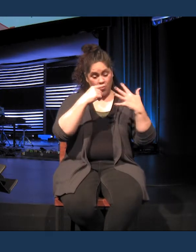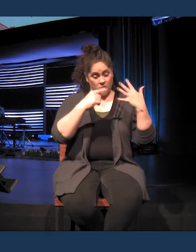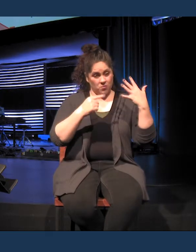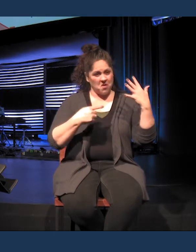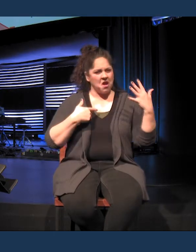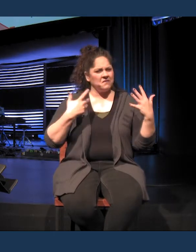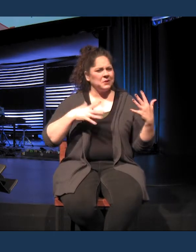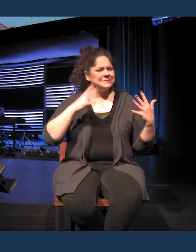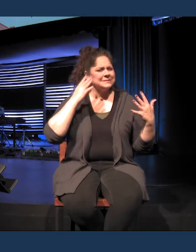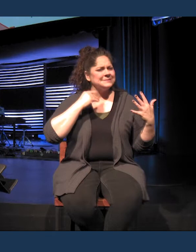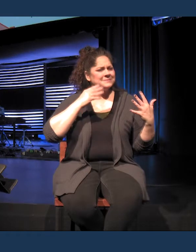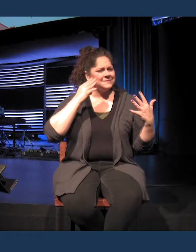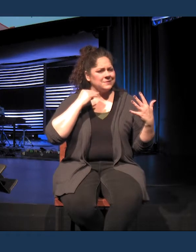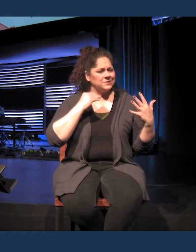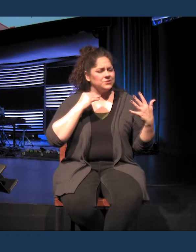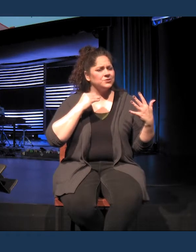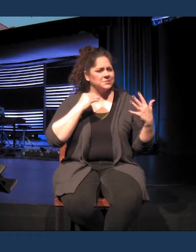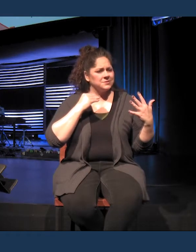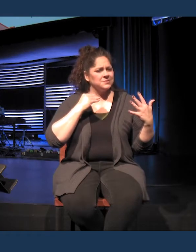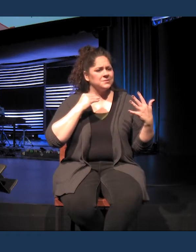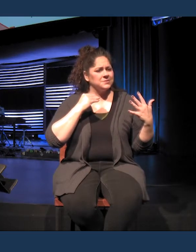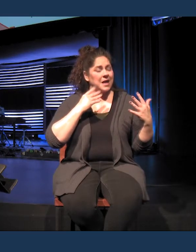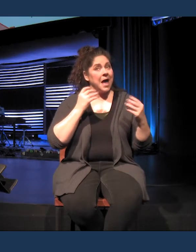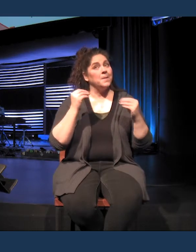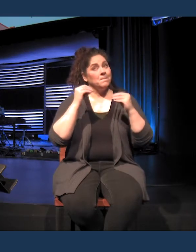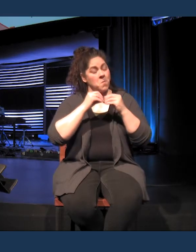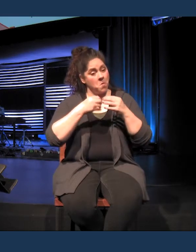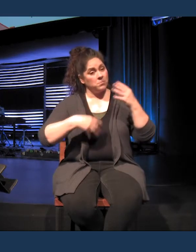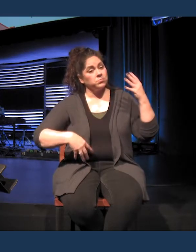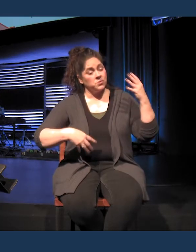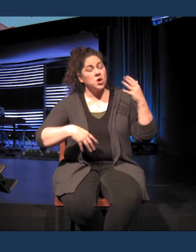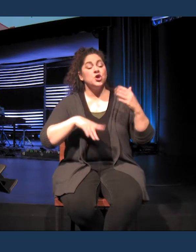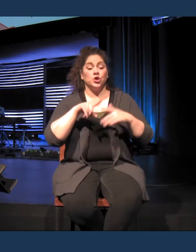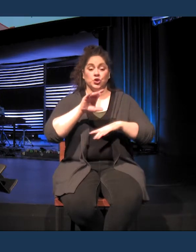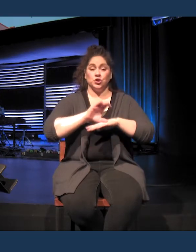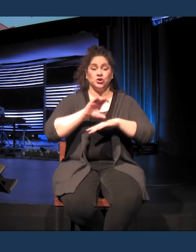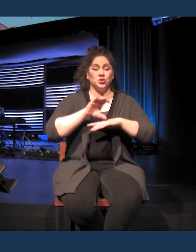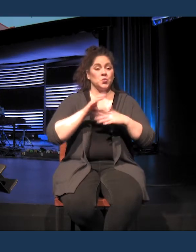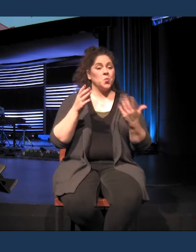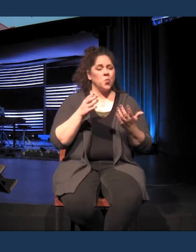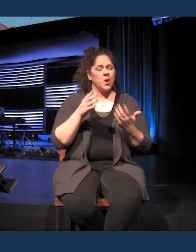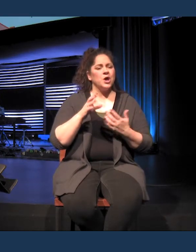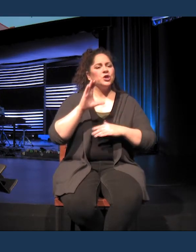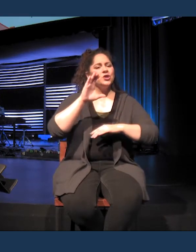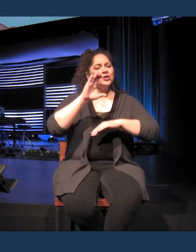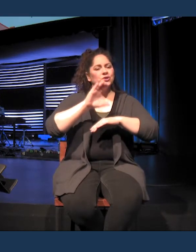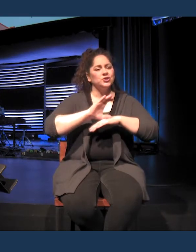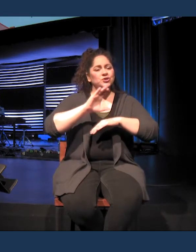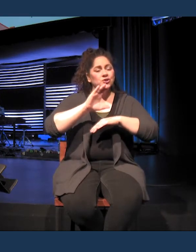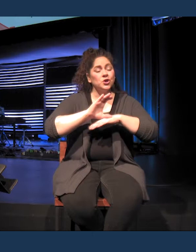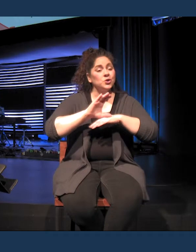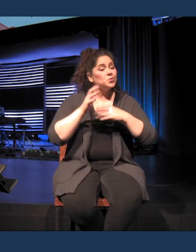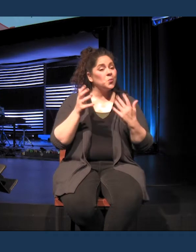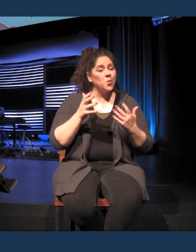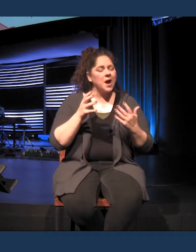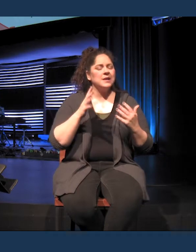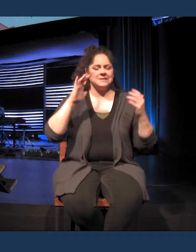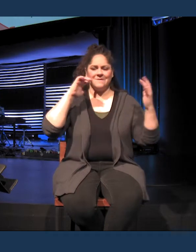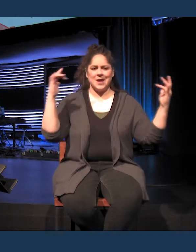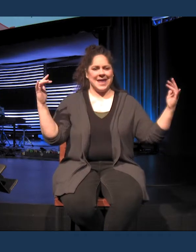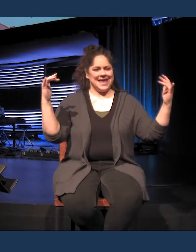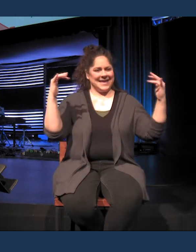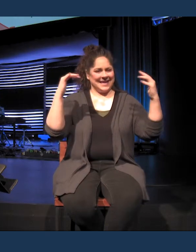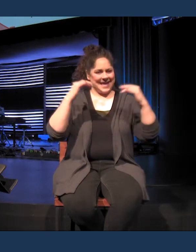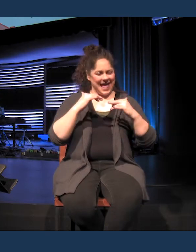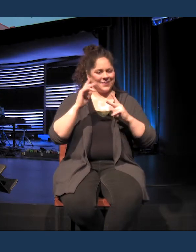and more. So what is the church? The church is a gathering of people